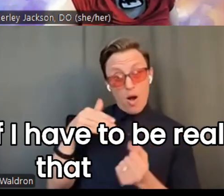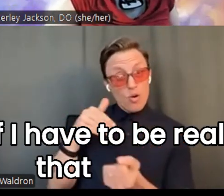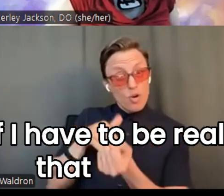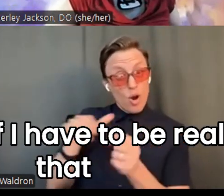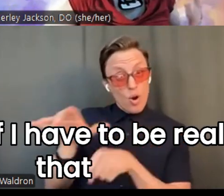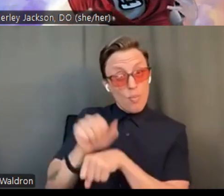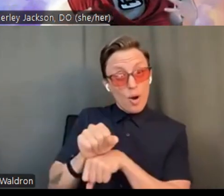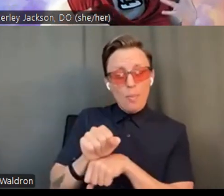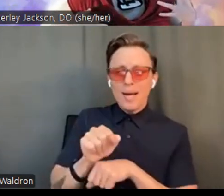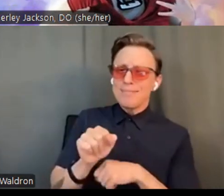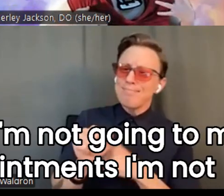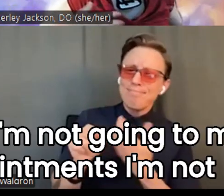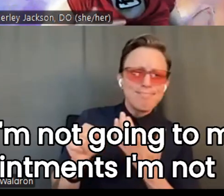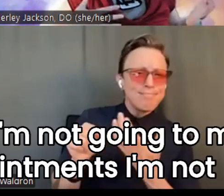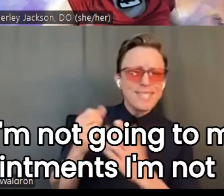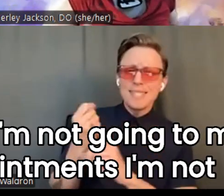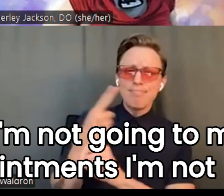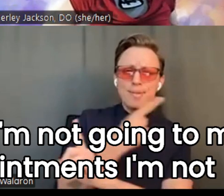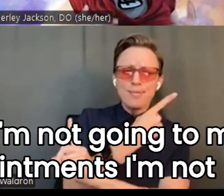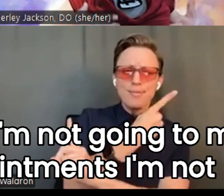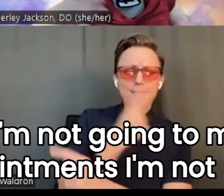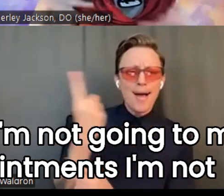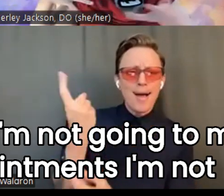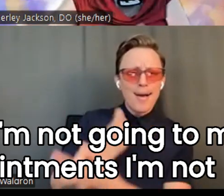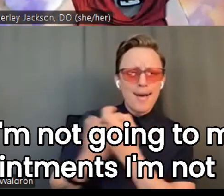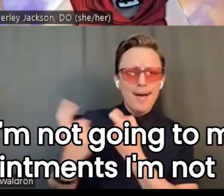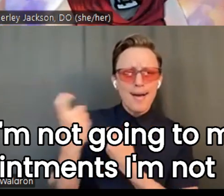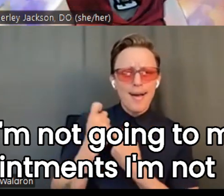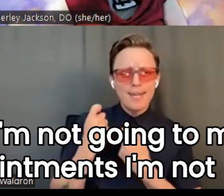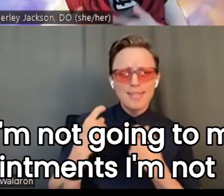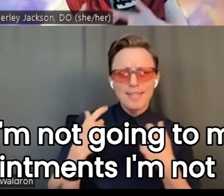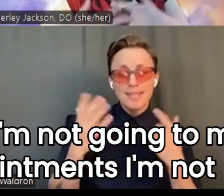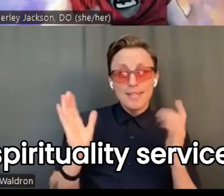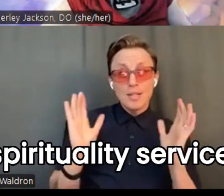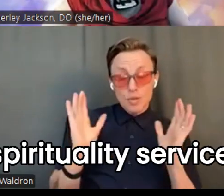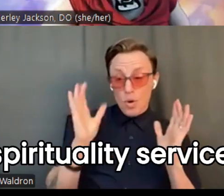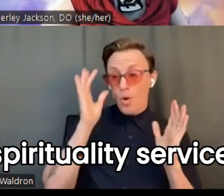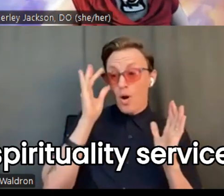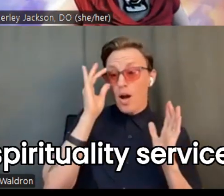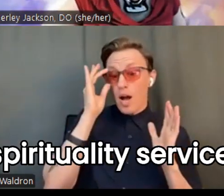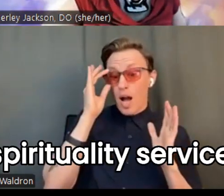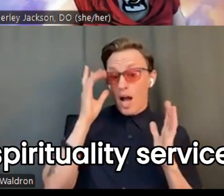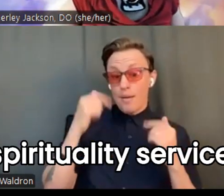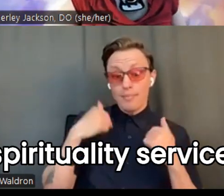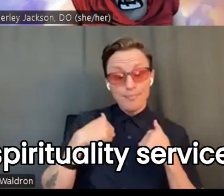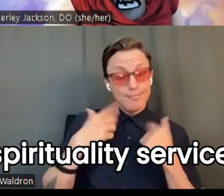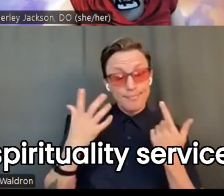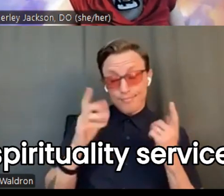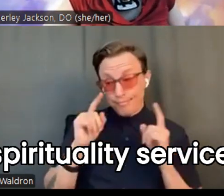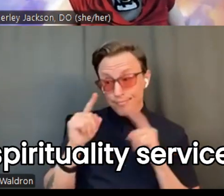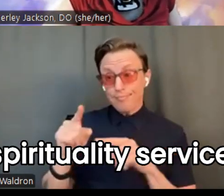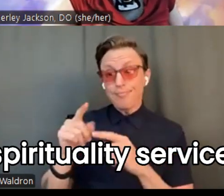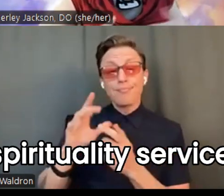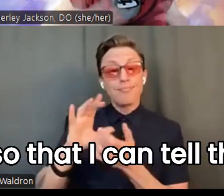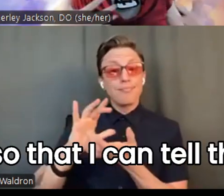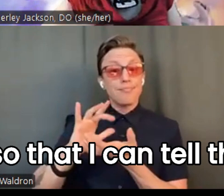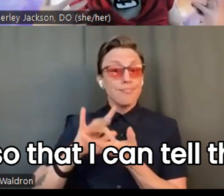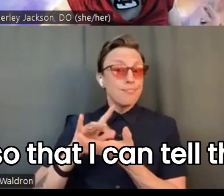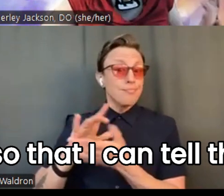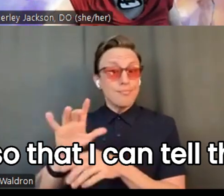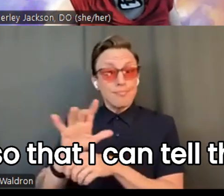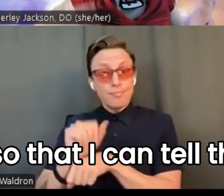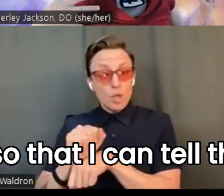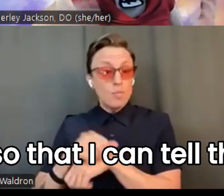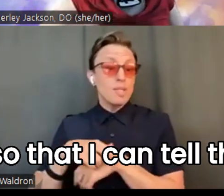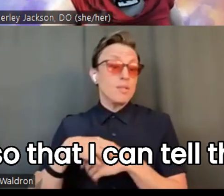really careful that I'm not here. I'm not going to medical appointments. I'm not going to spirituality services. I'm not